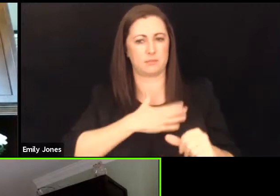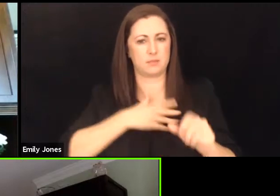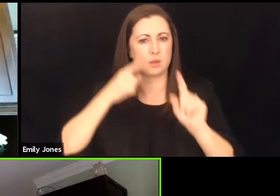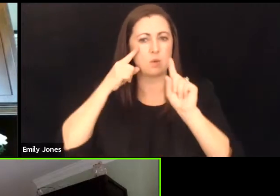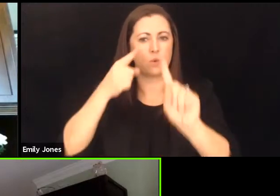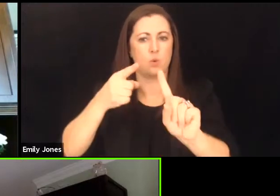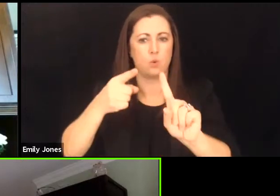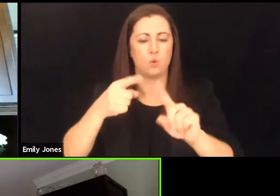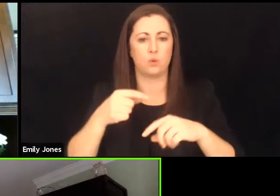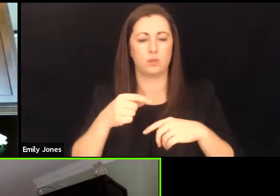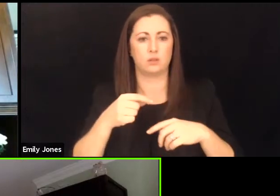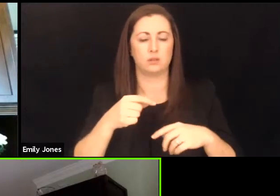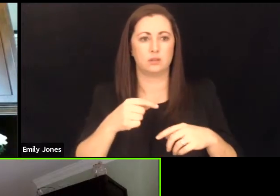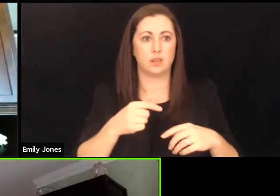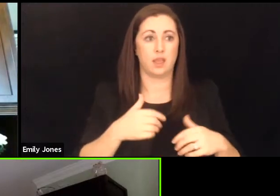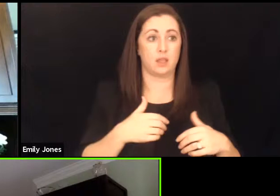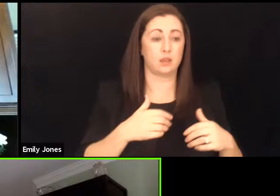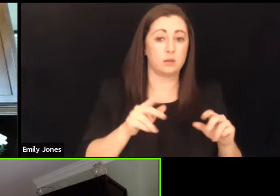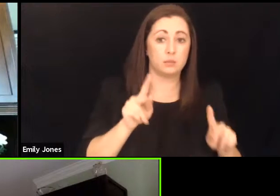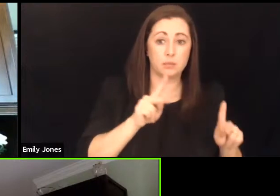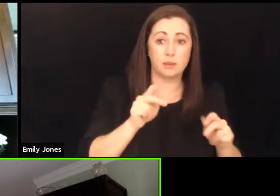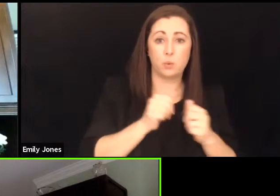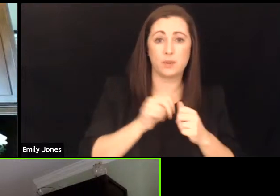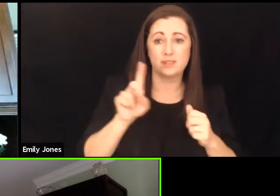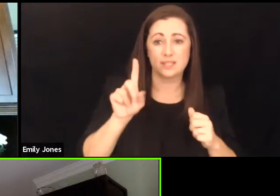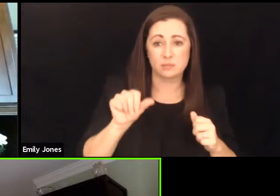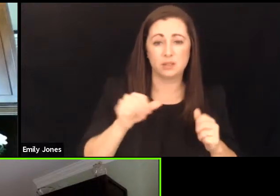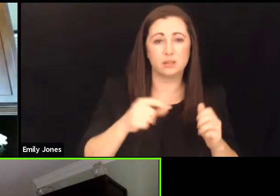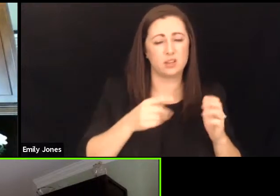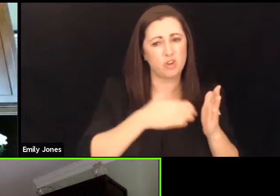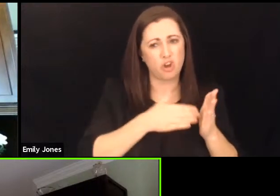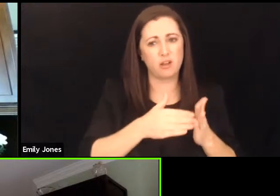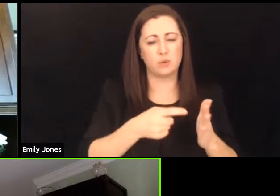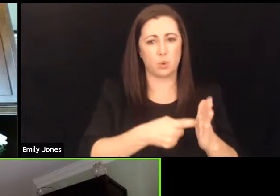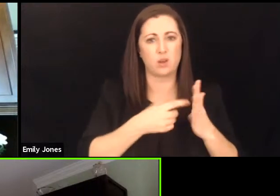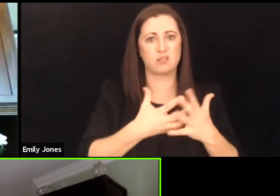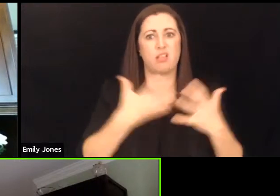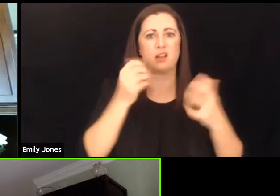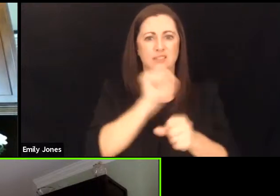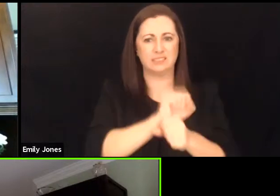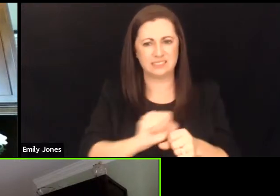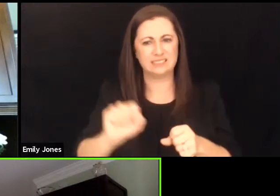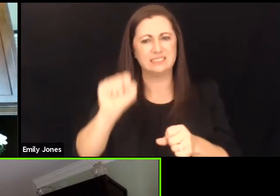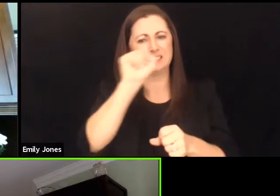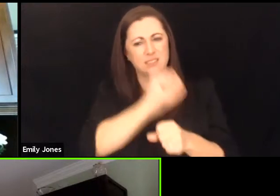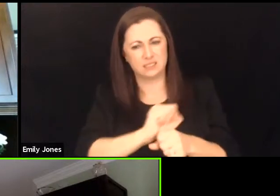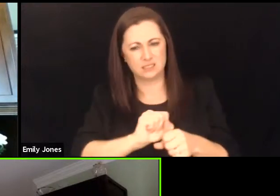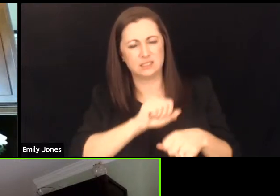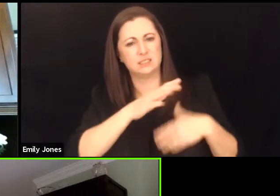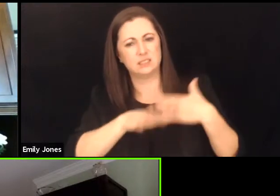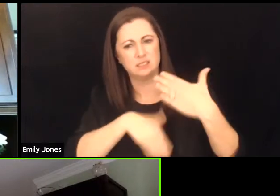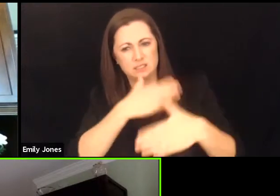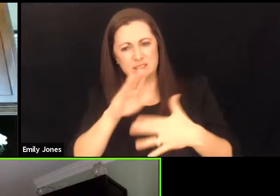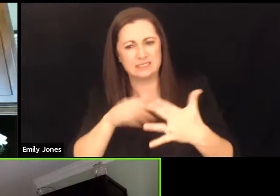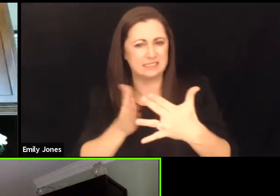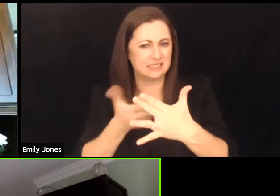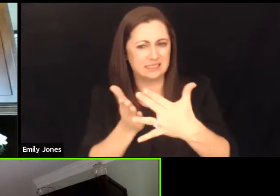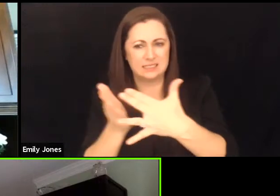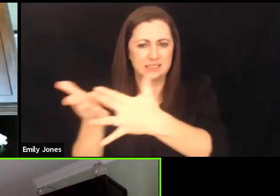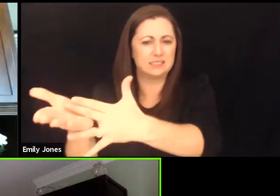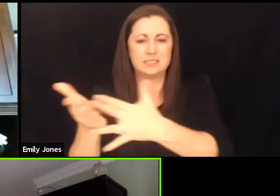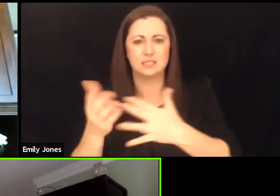there's less effort to break down these barriers. It just still pains me that so